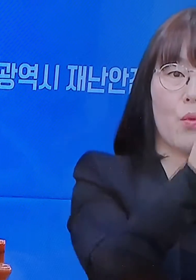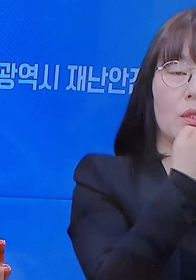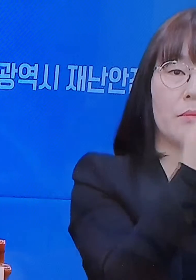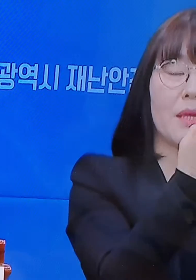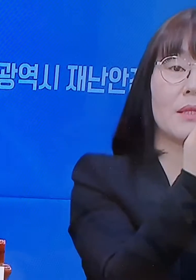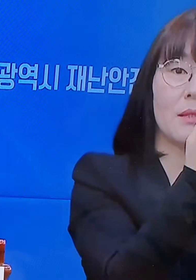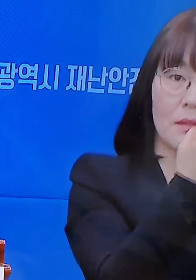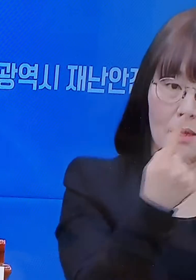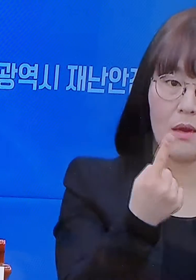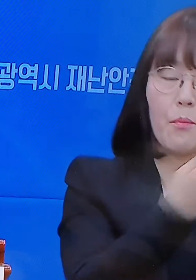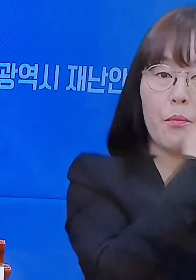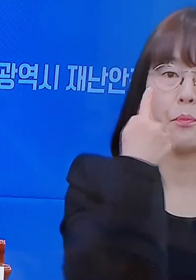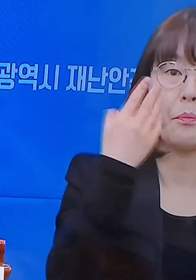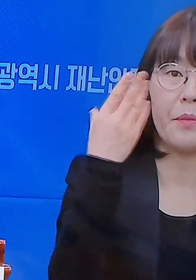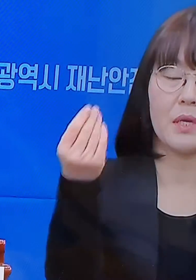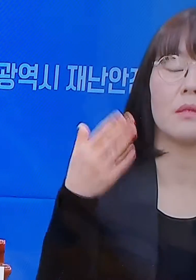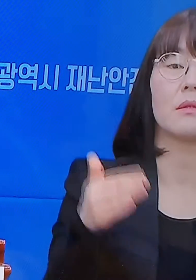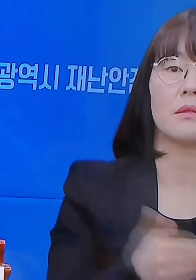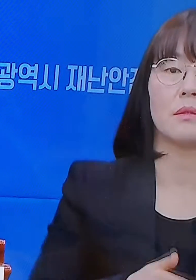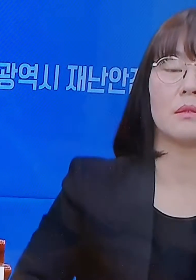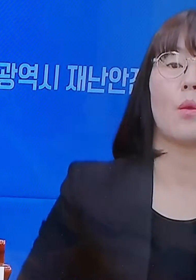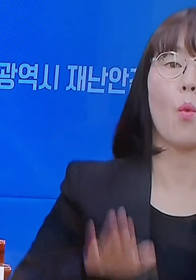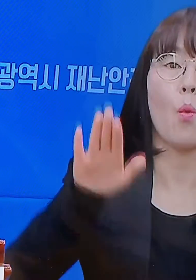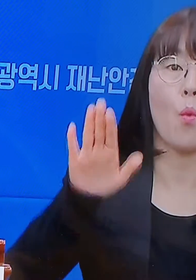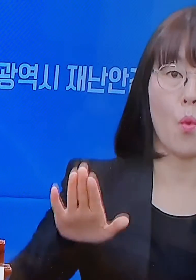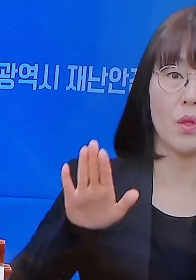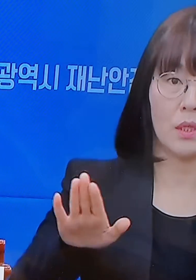and I cannot meet people